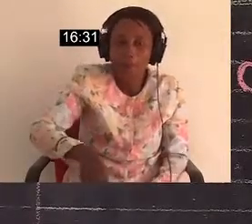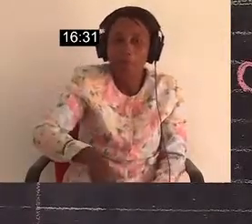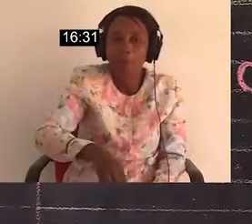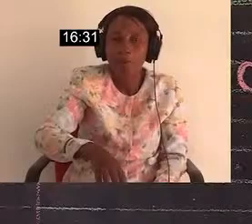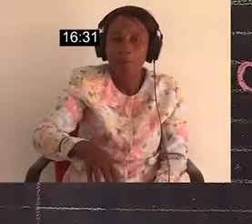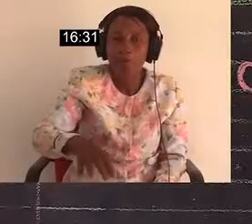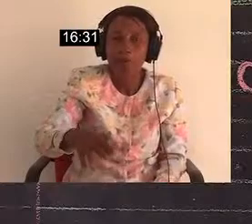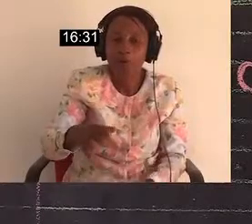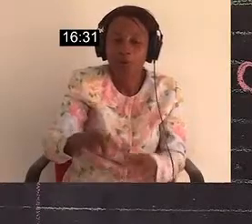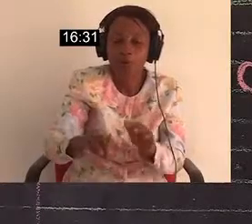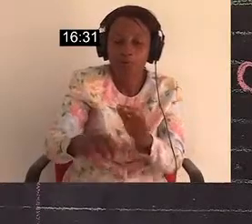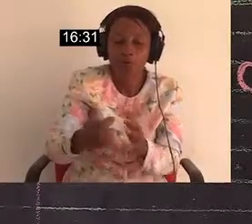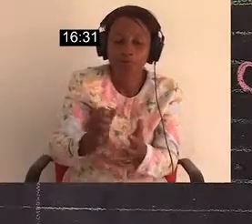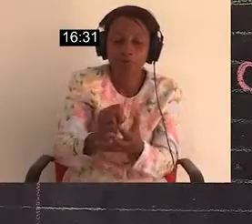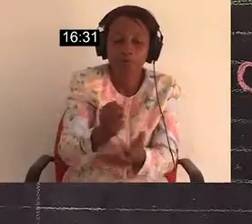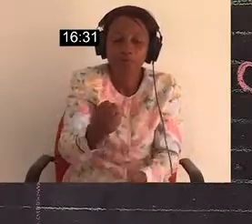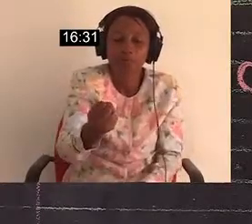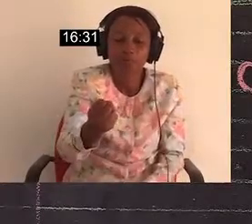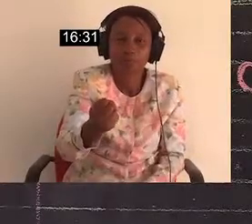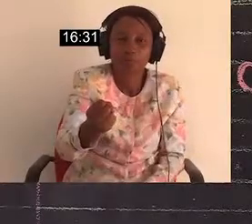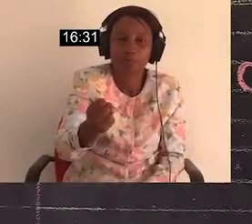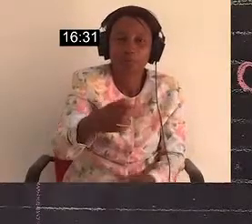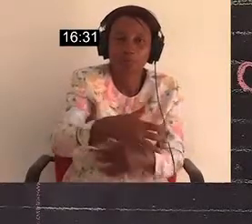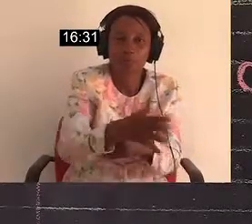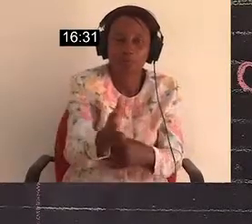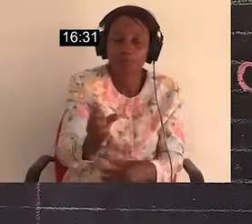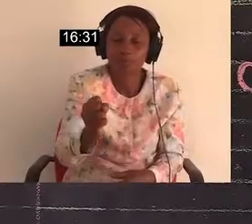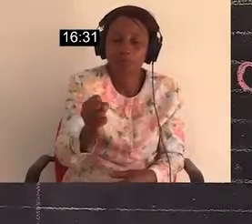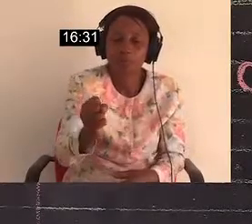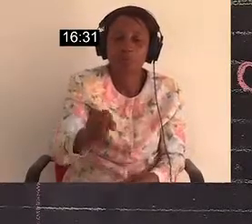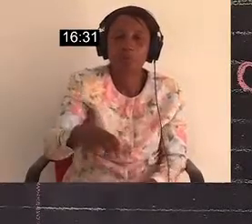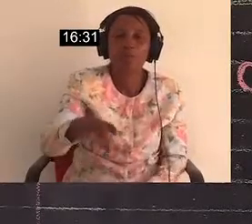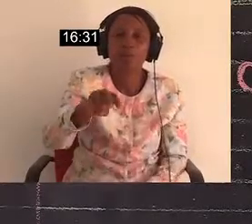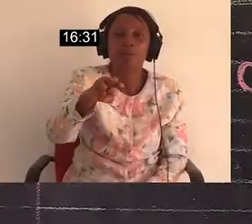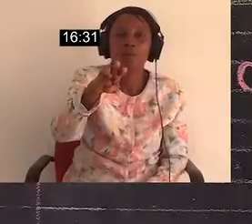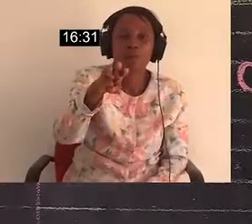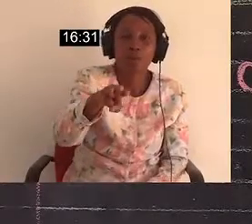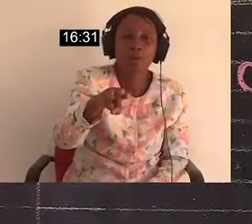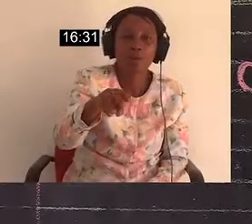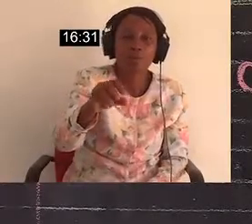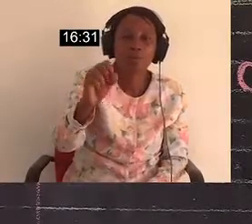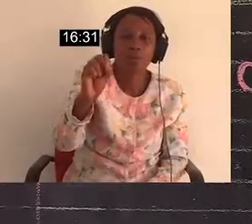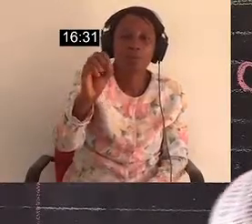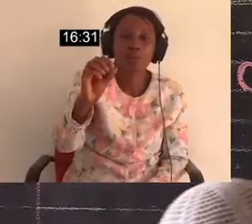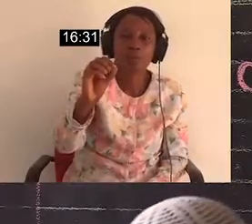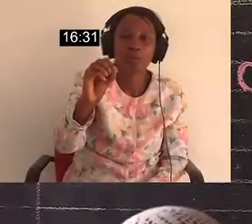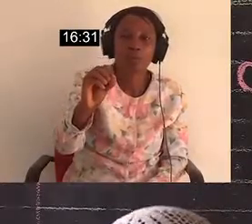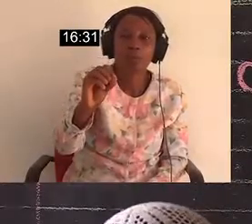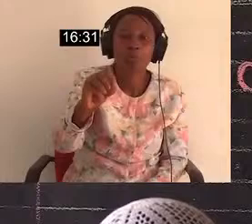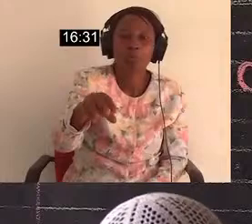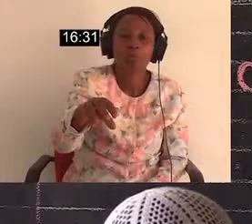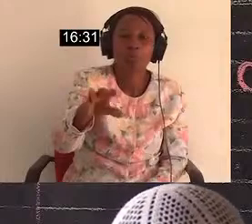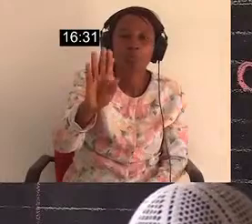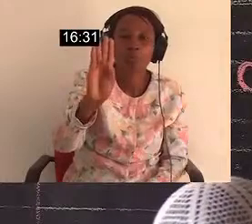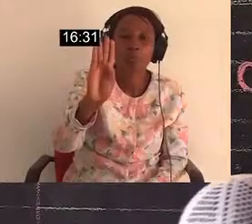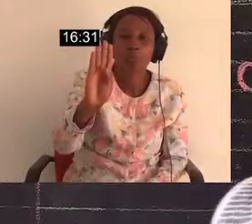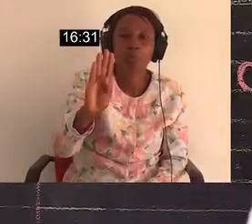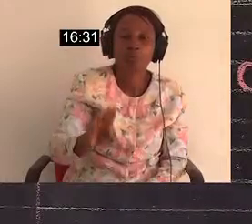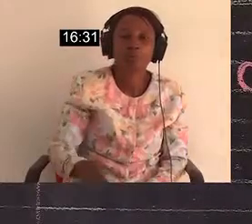mop. M-O-P. And this one is M-O-B. Good.